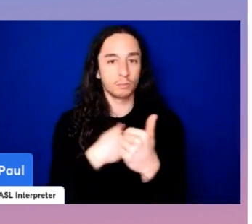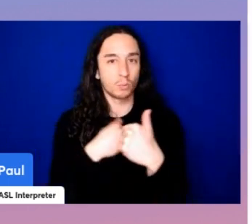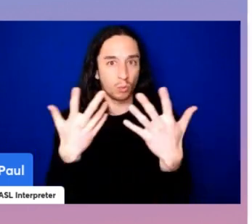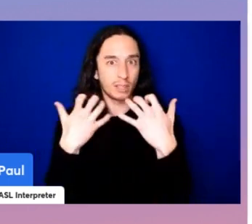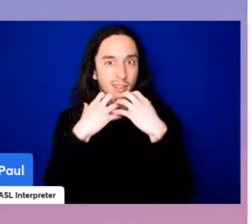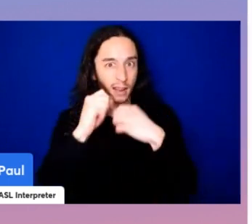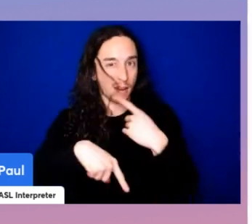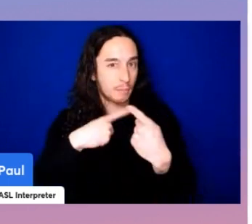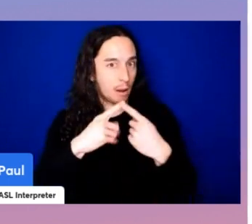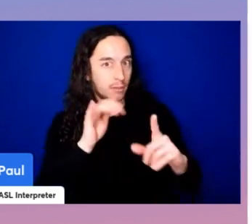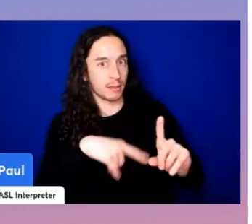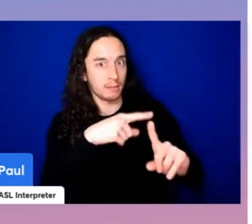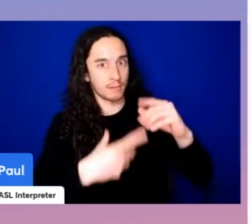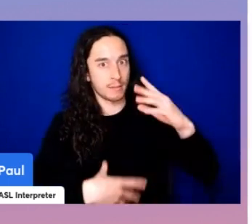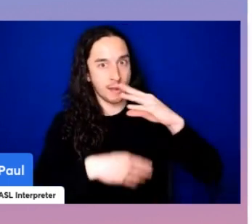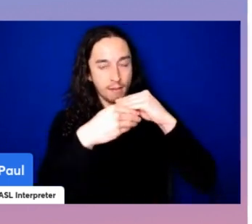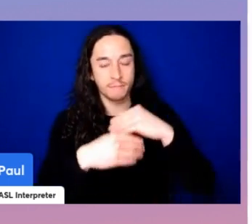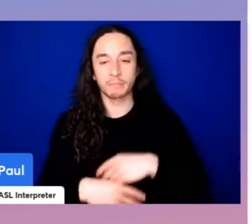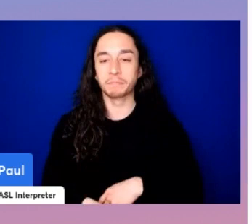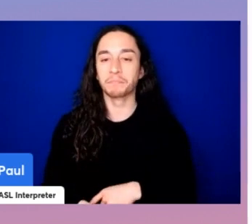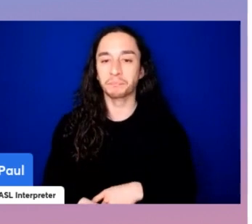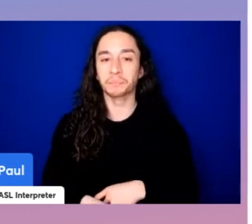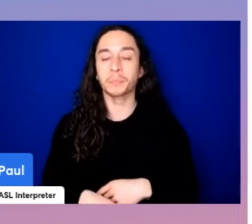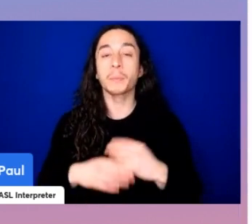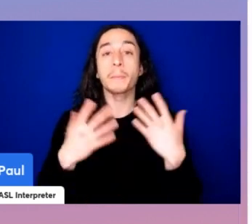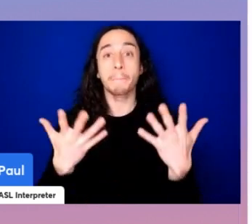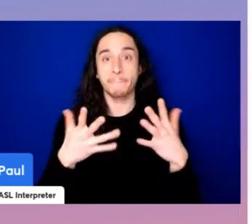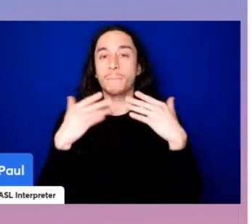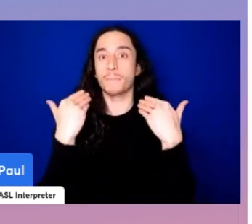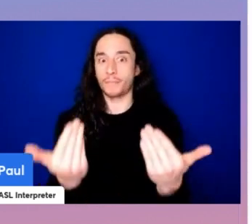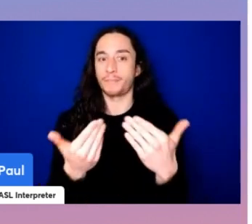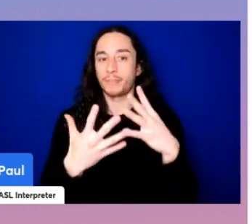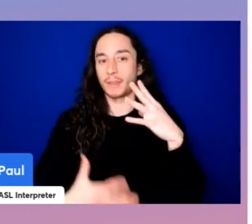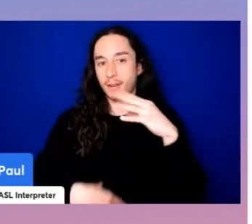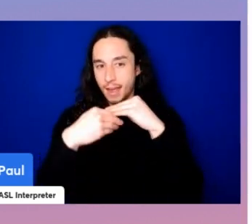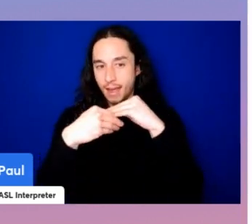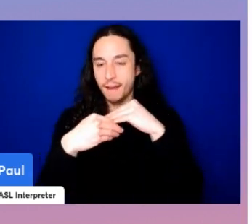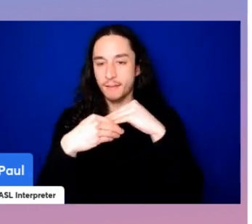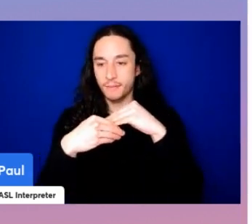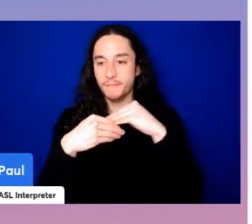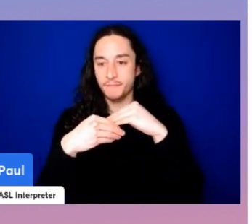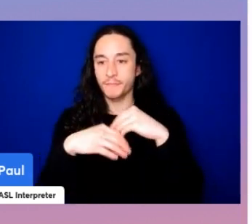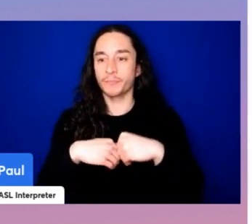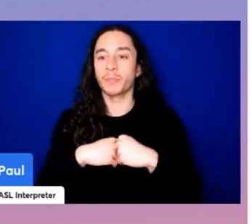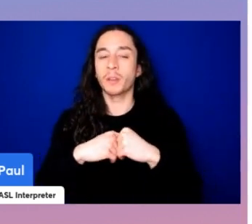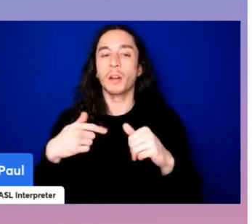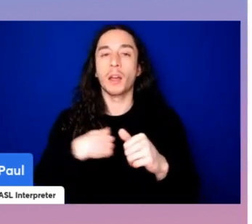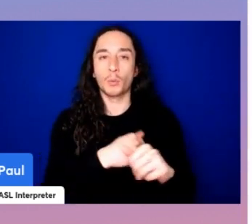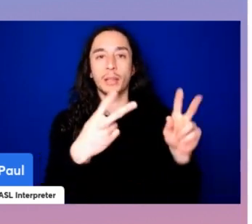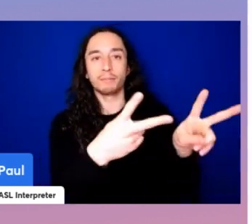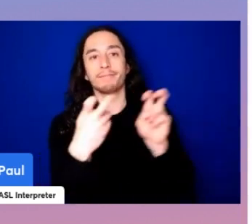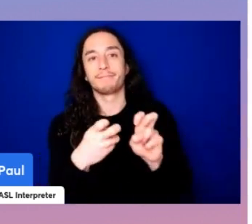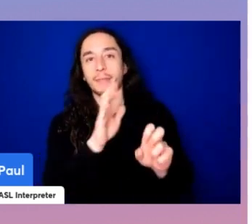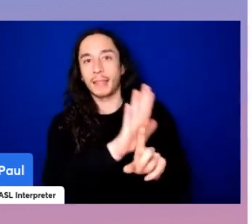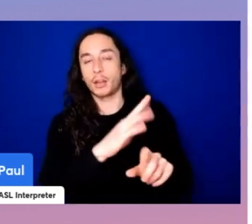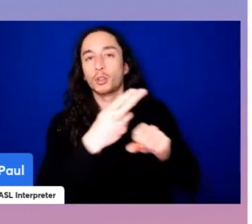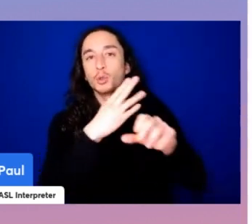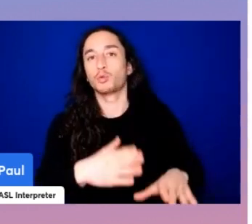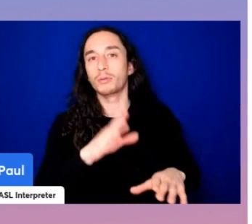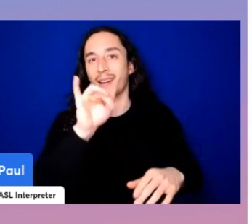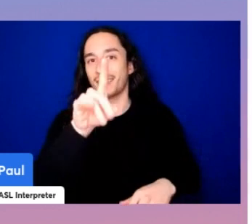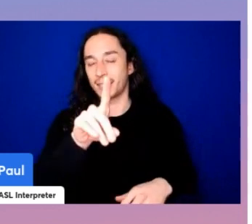care about. And then we add and we extract that user ID